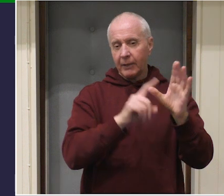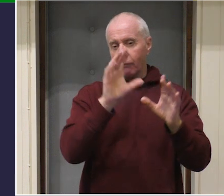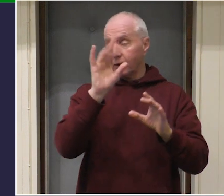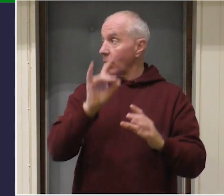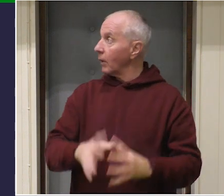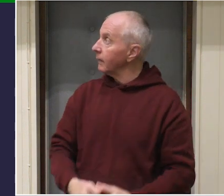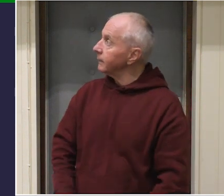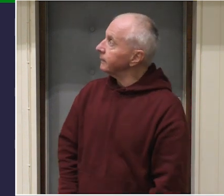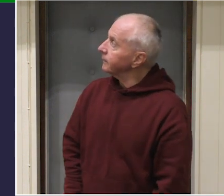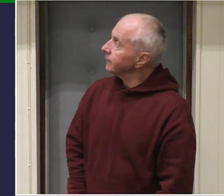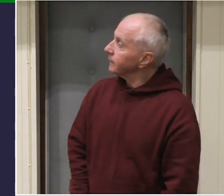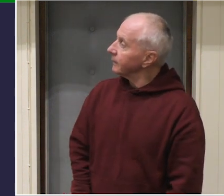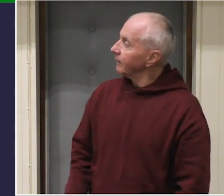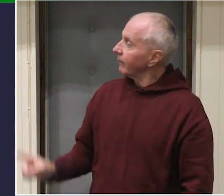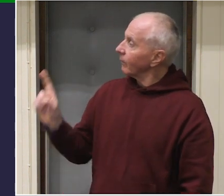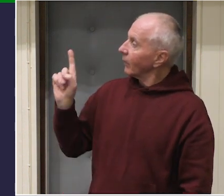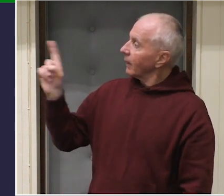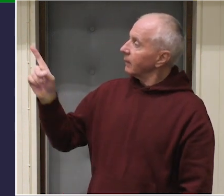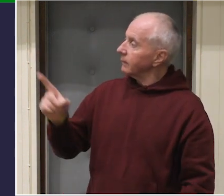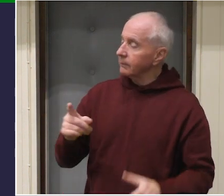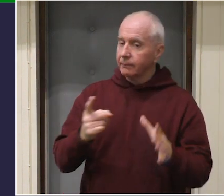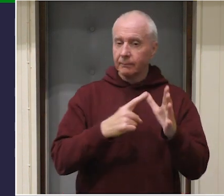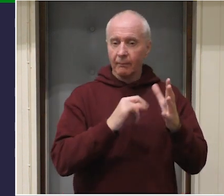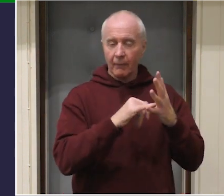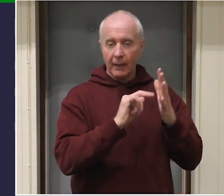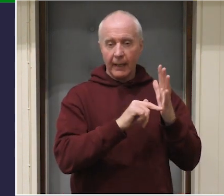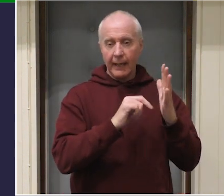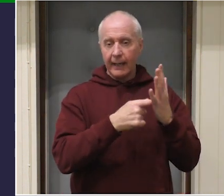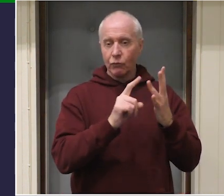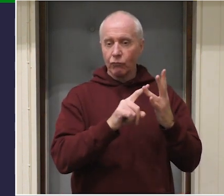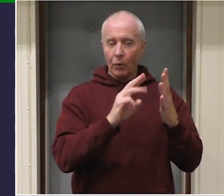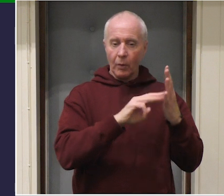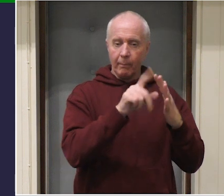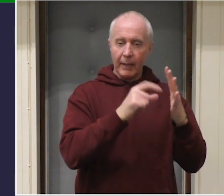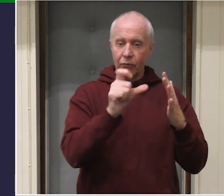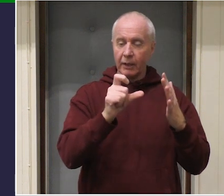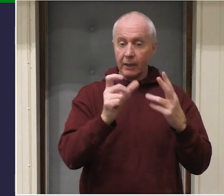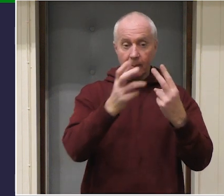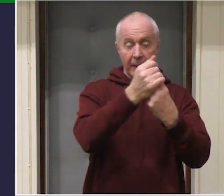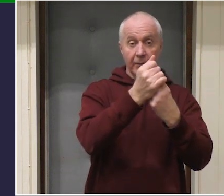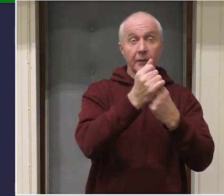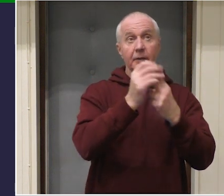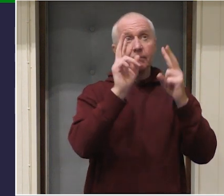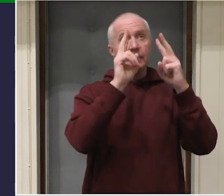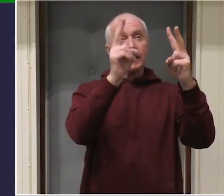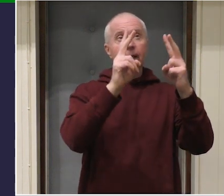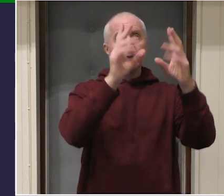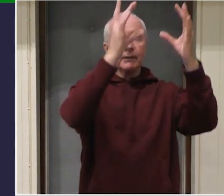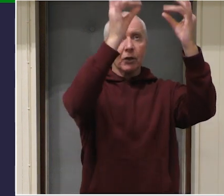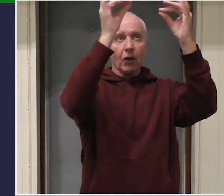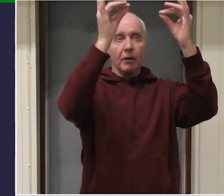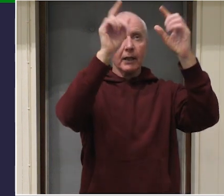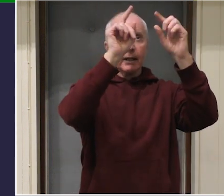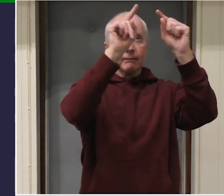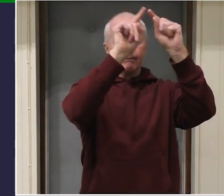first type of binary star, which is what I call the astrometric binary. And this is one where we see two stars in the sky, we can measure how